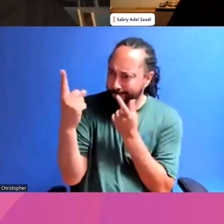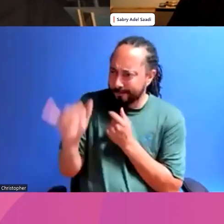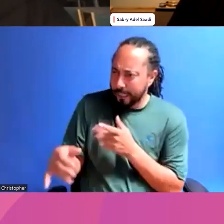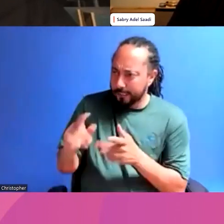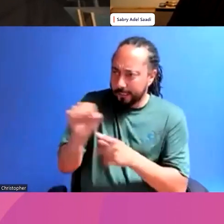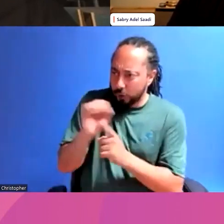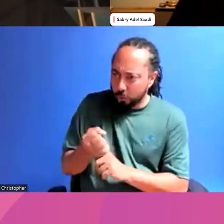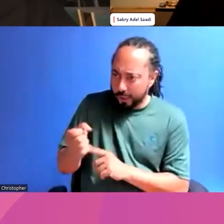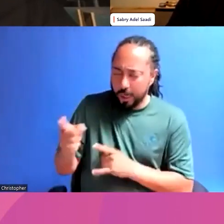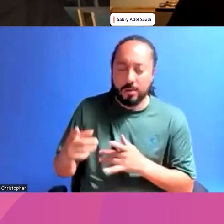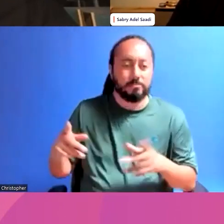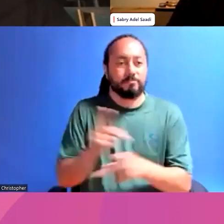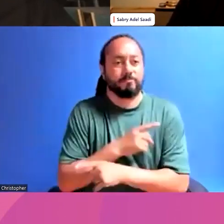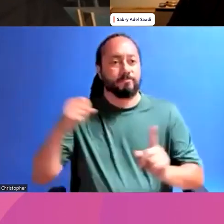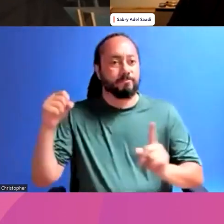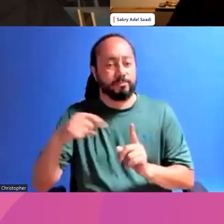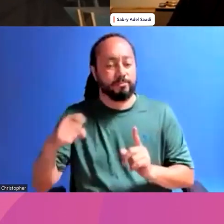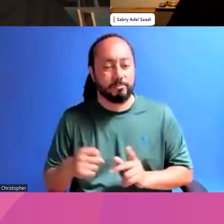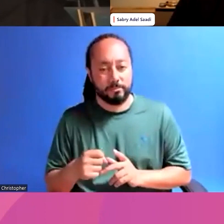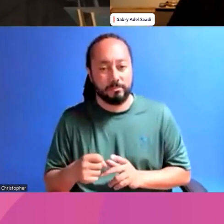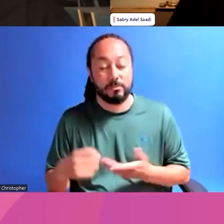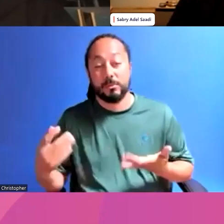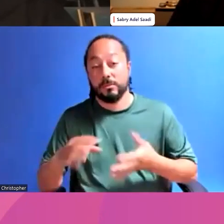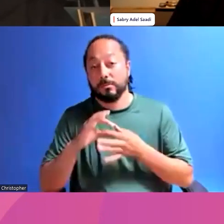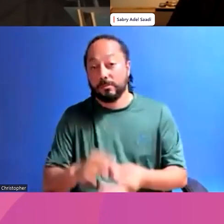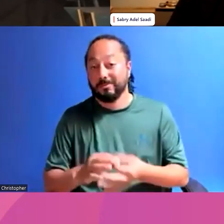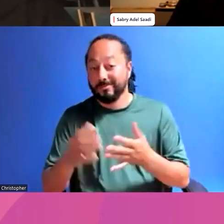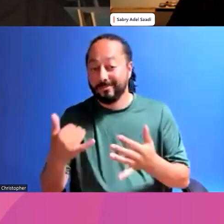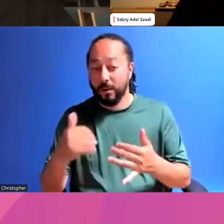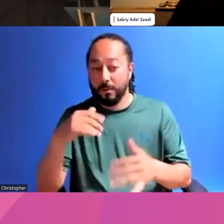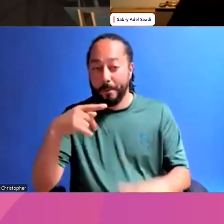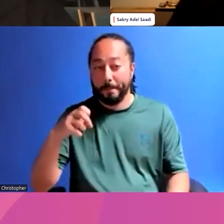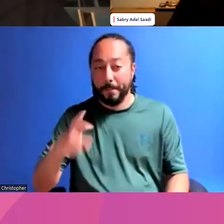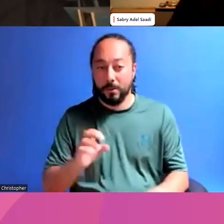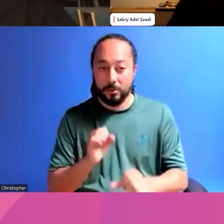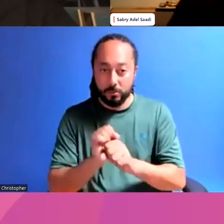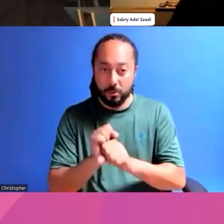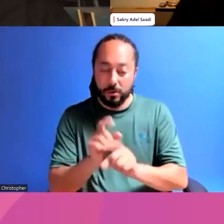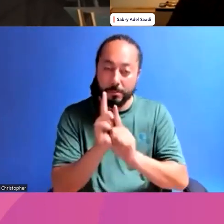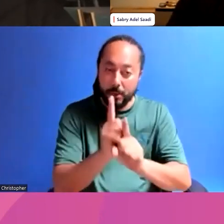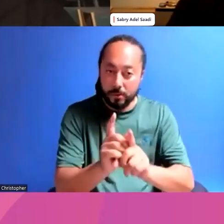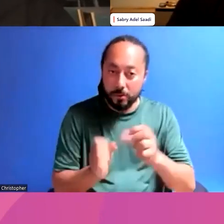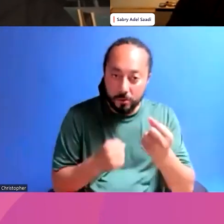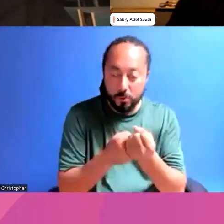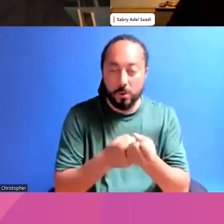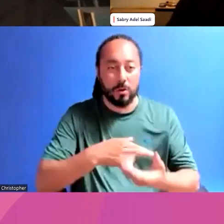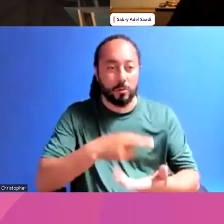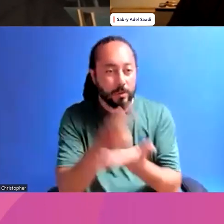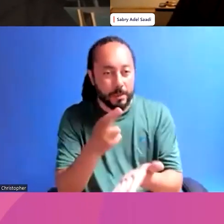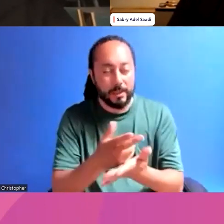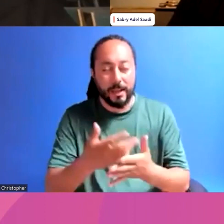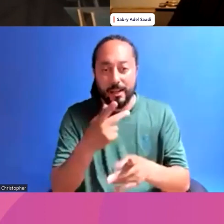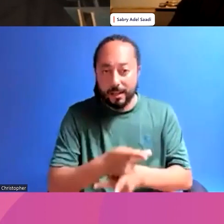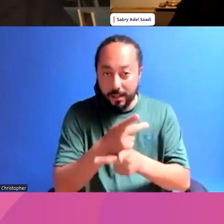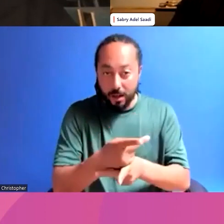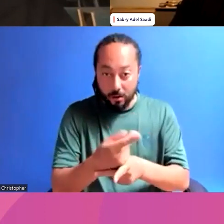situation. And so when it comes to the realm of peer support, and then it comes to having rehabilitating and care, I think